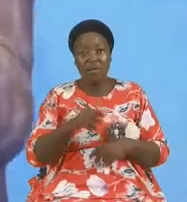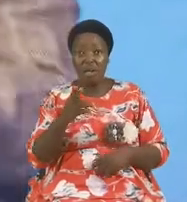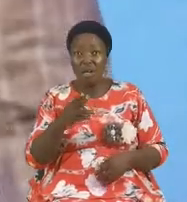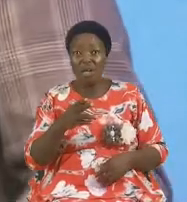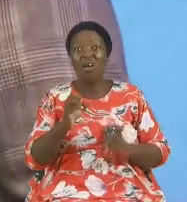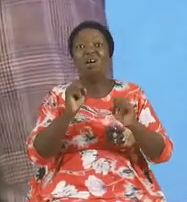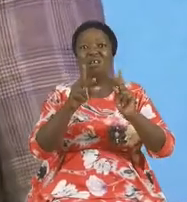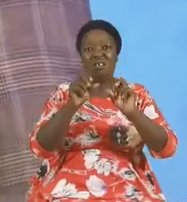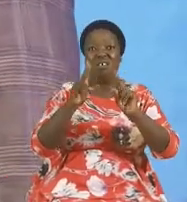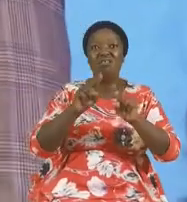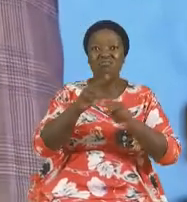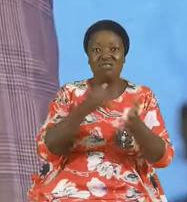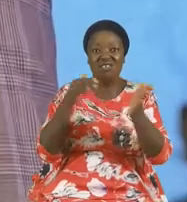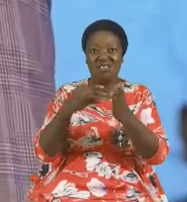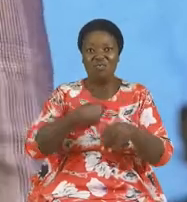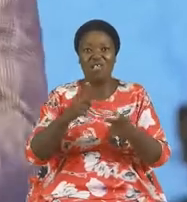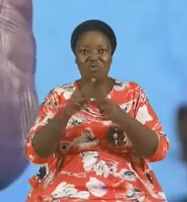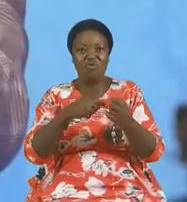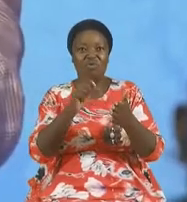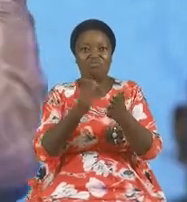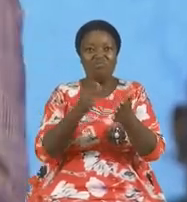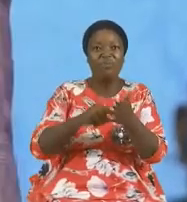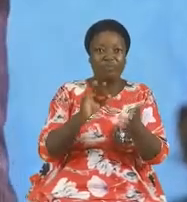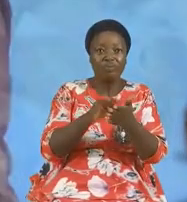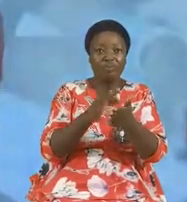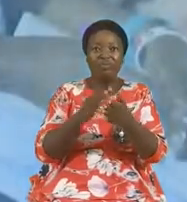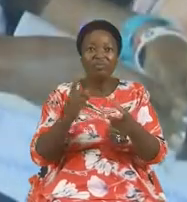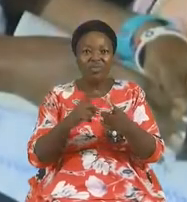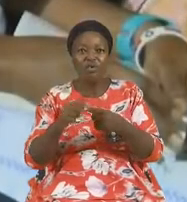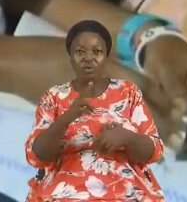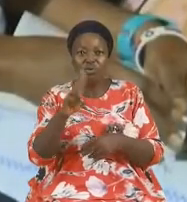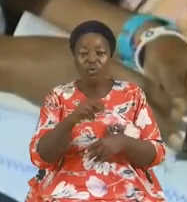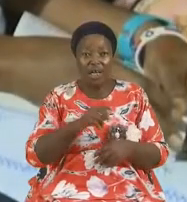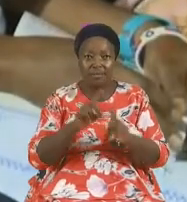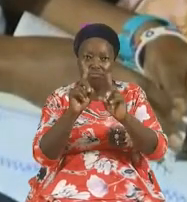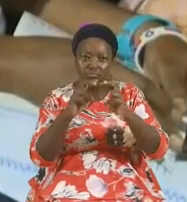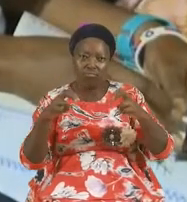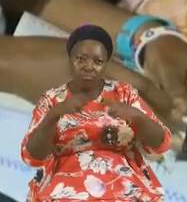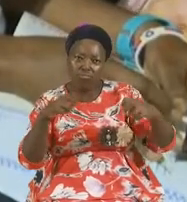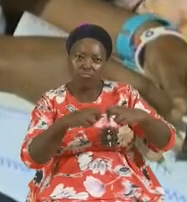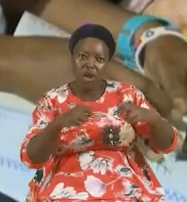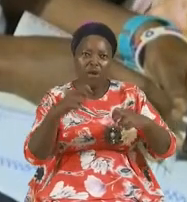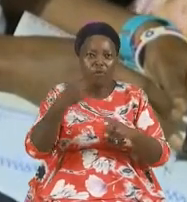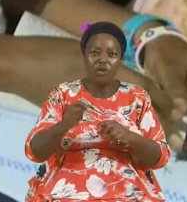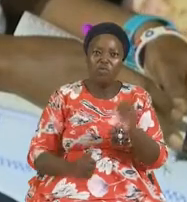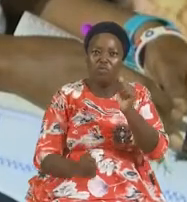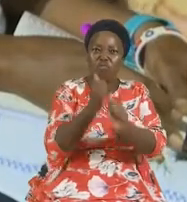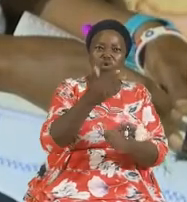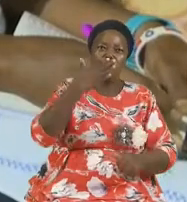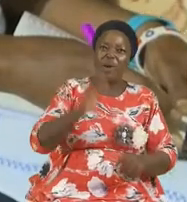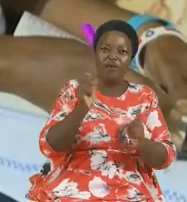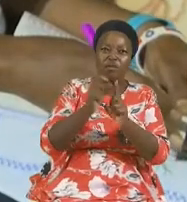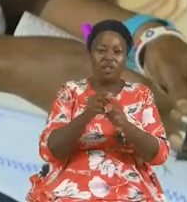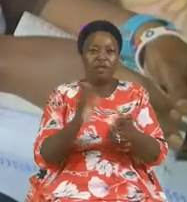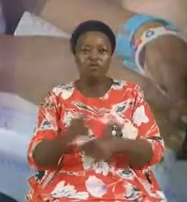be running, and then you say, you use that against me, then you go to the dictionary and you look for the